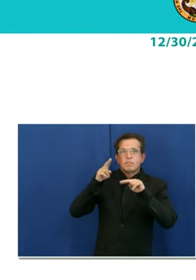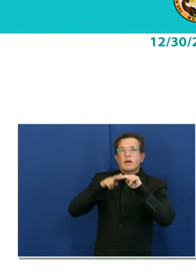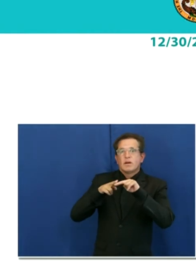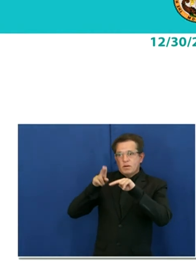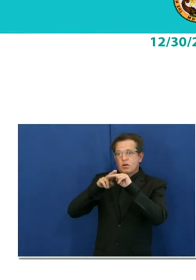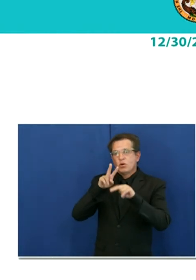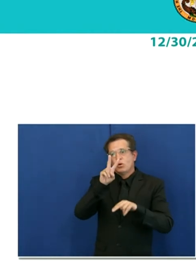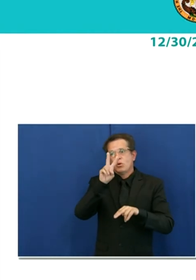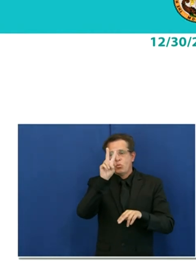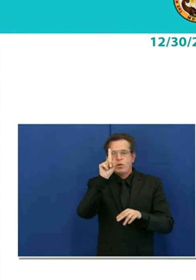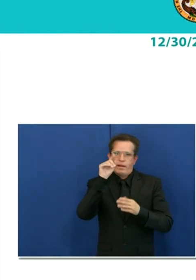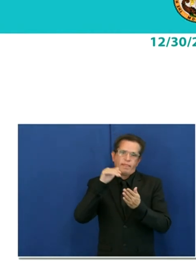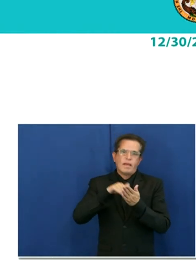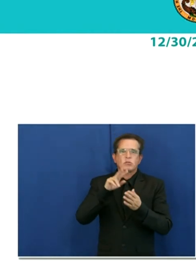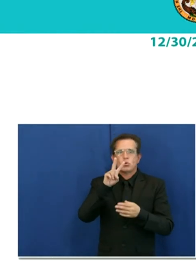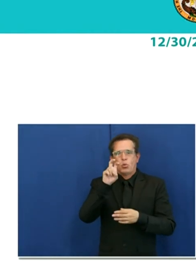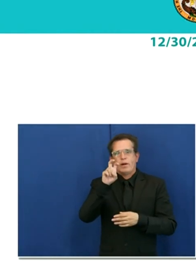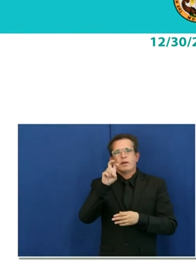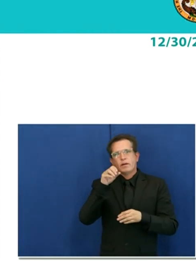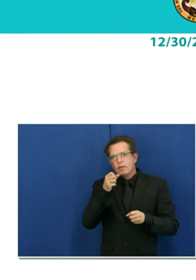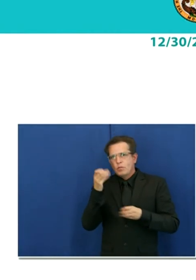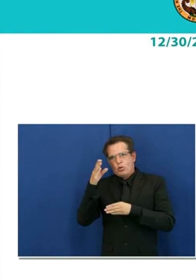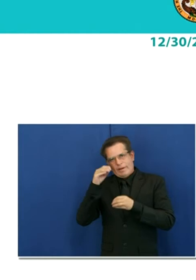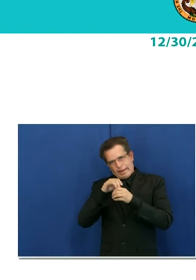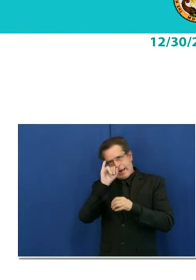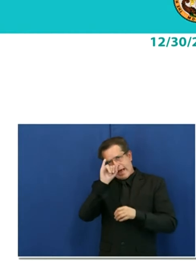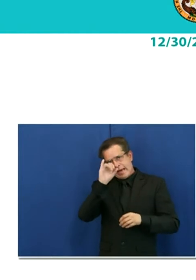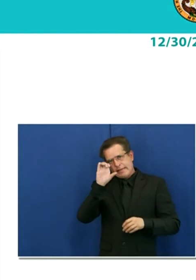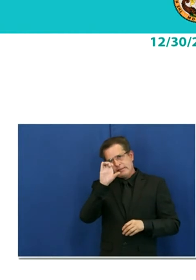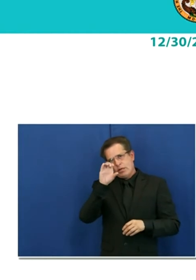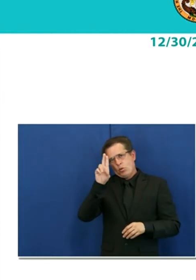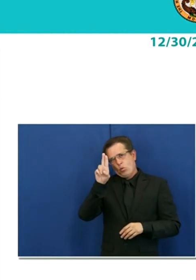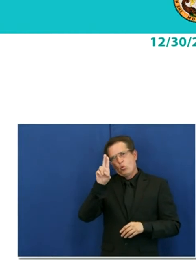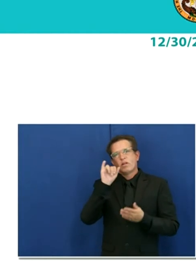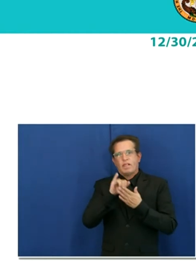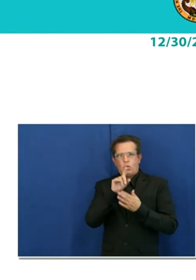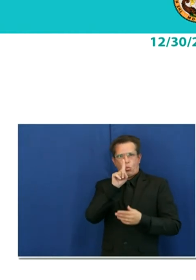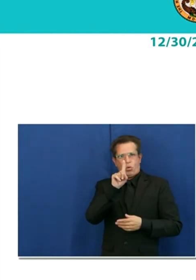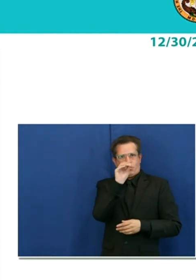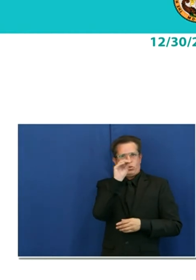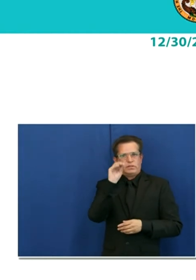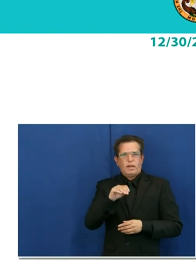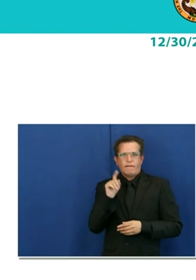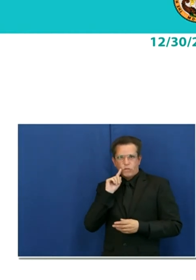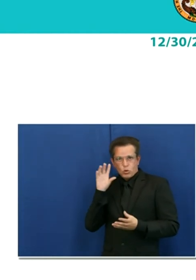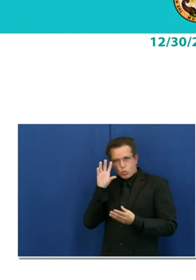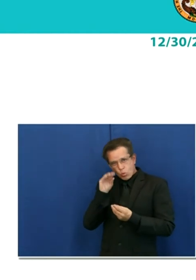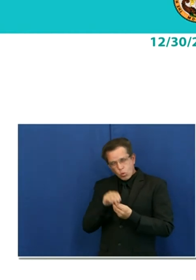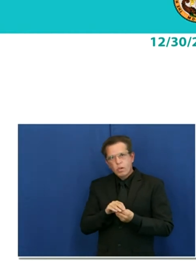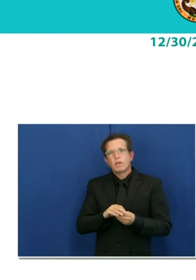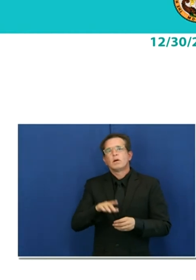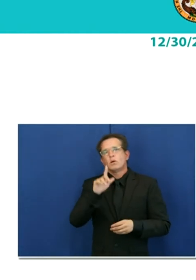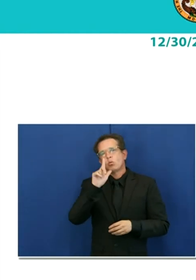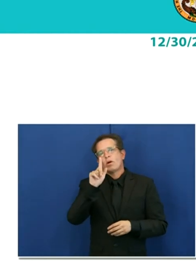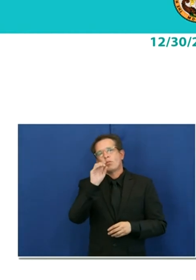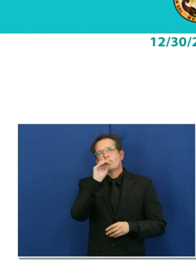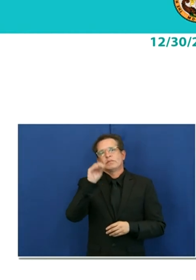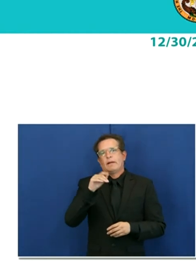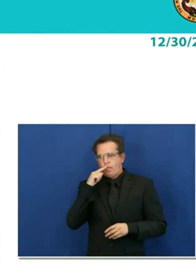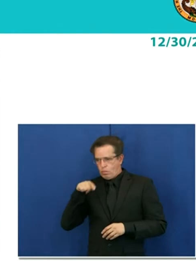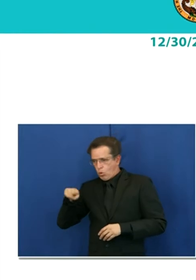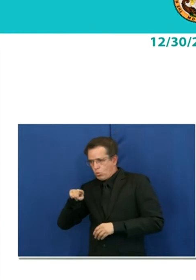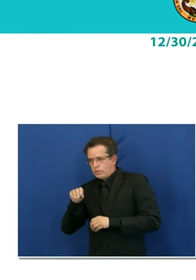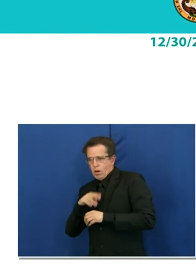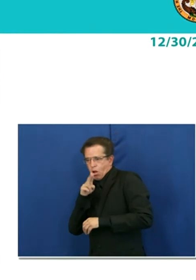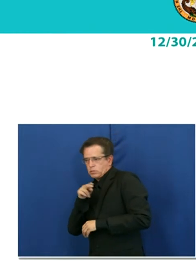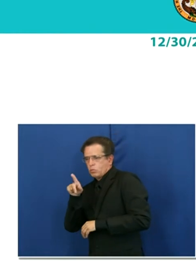1,213 cases have been hospitalized in the ICU, which is 1% of the total cases and 21% of those hospitalized.